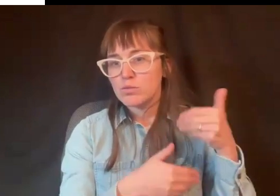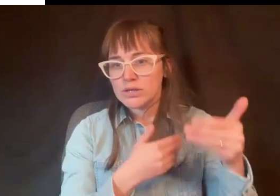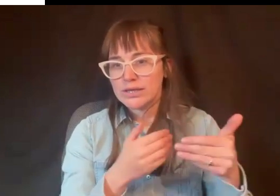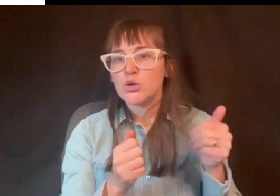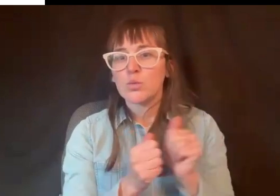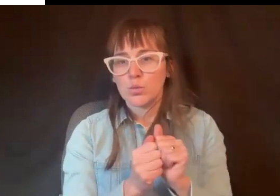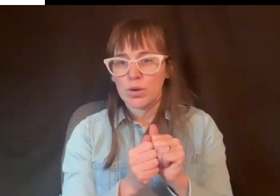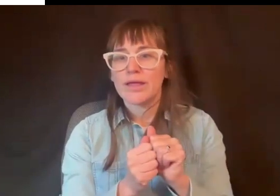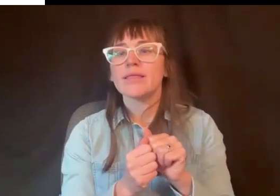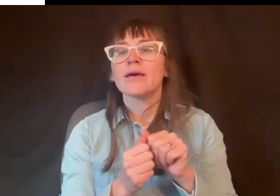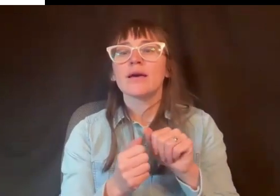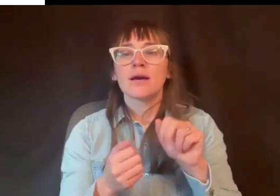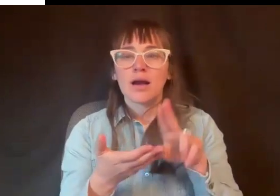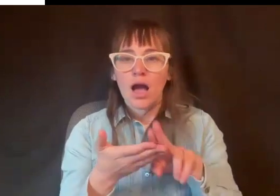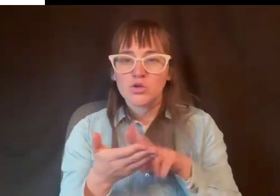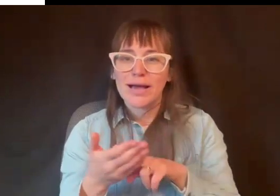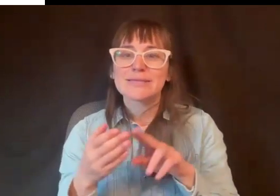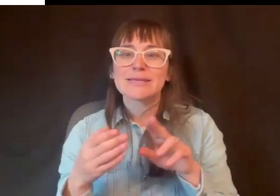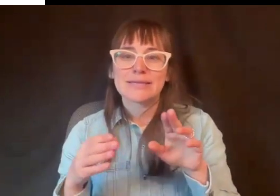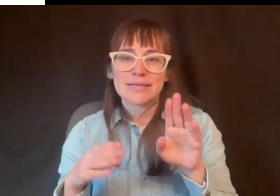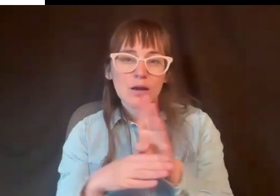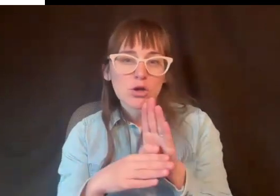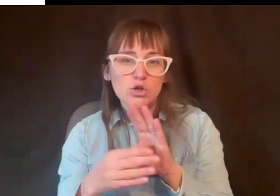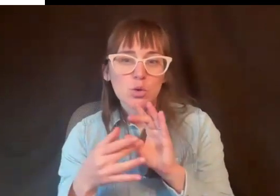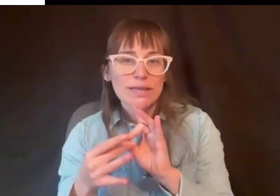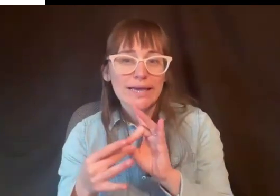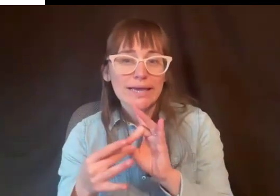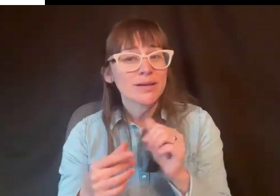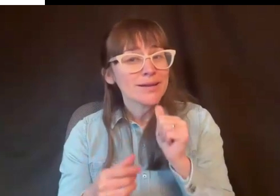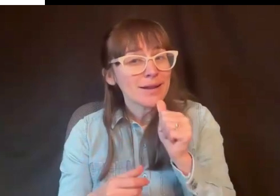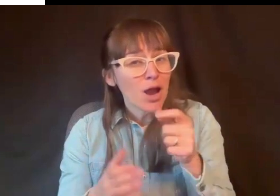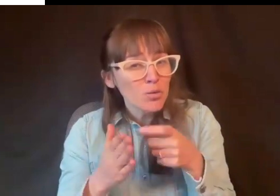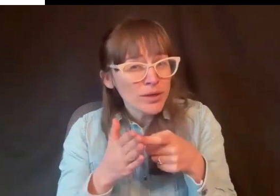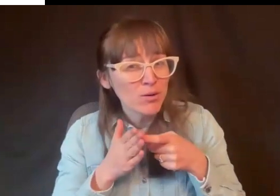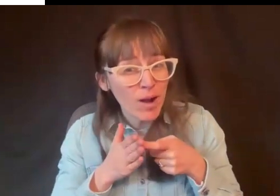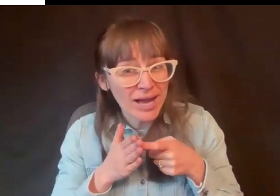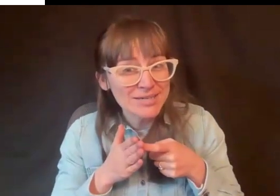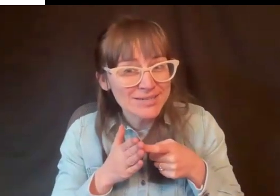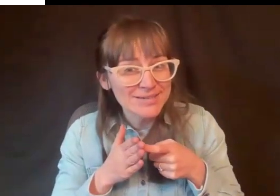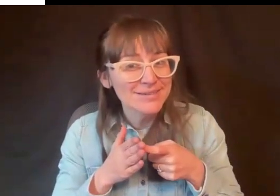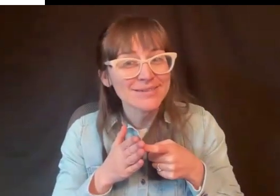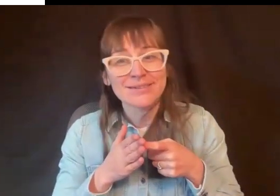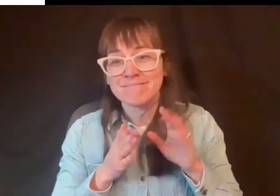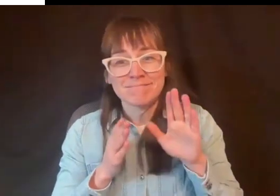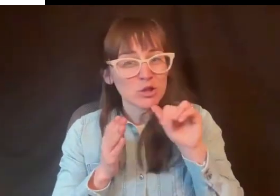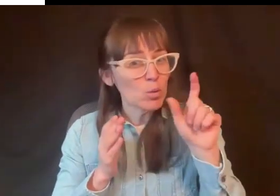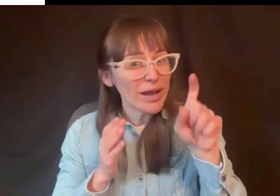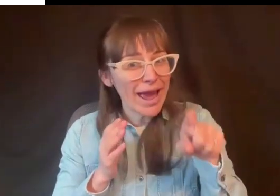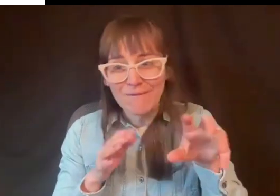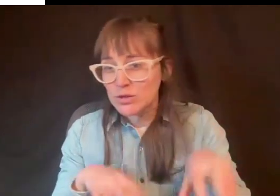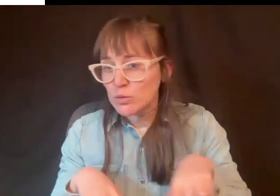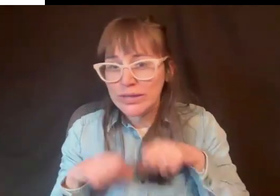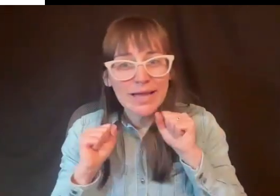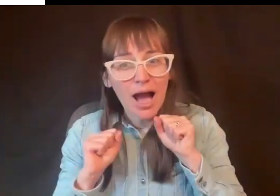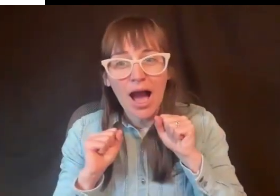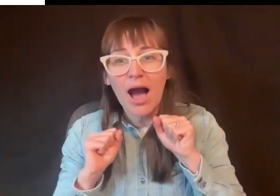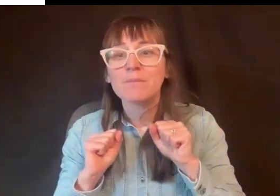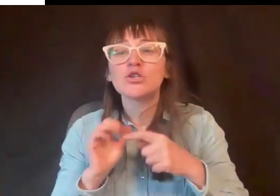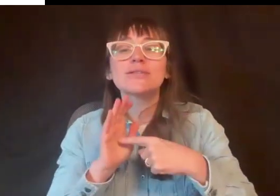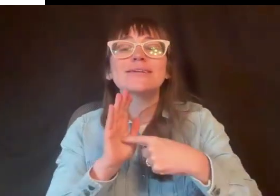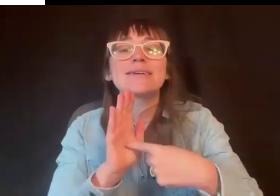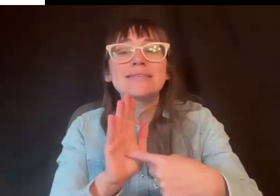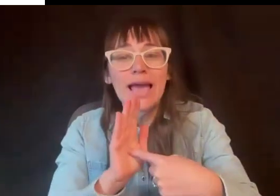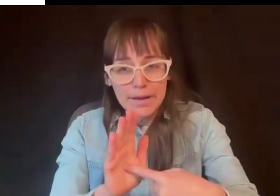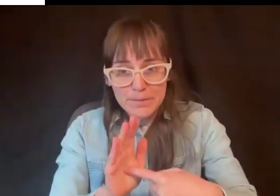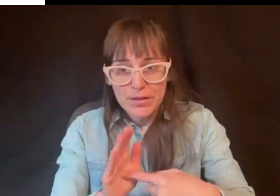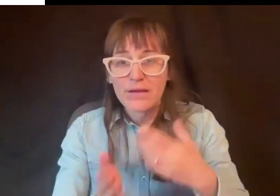relationships. Again, I want to reiterate, these are not required documents for SUAs to adopt. They are examples of how an SUA might,